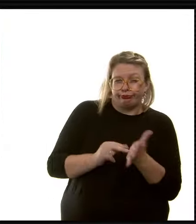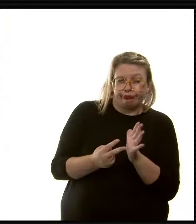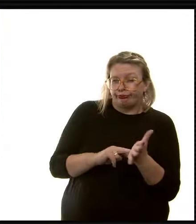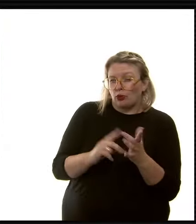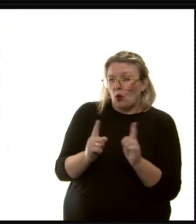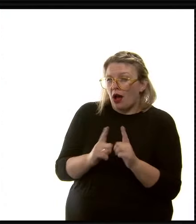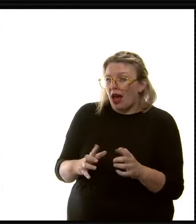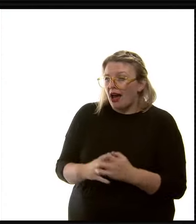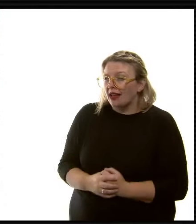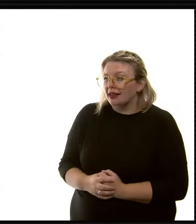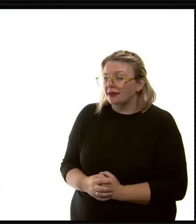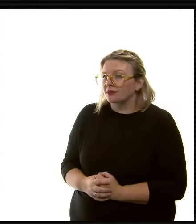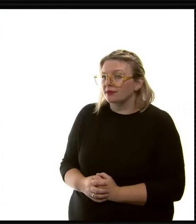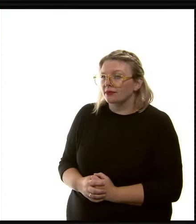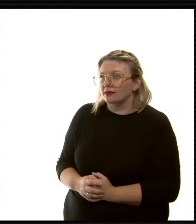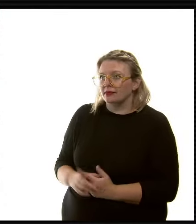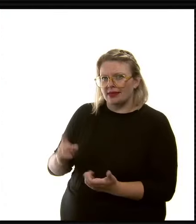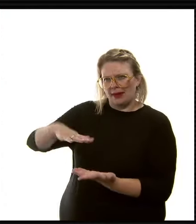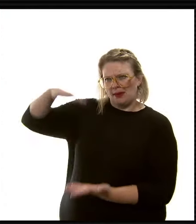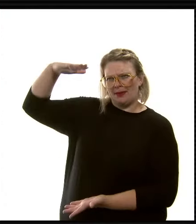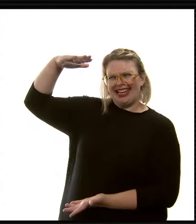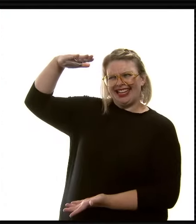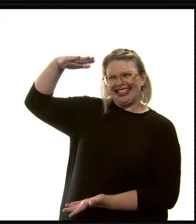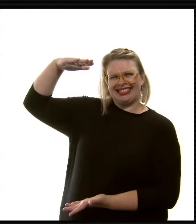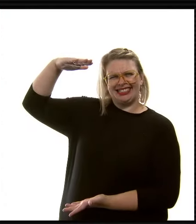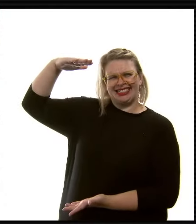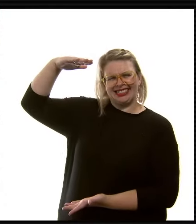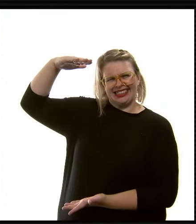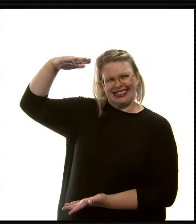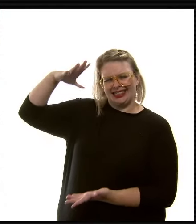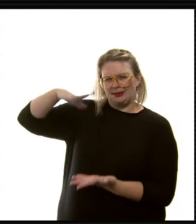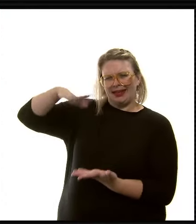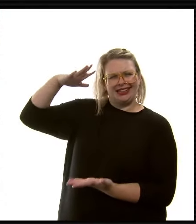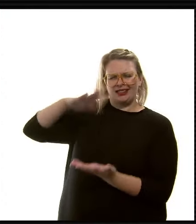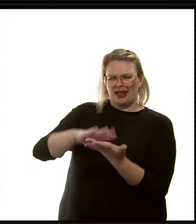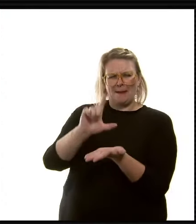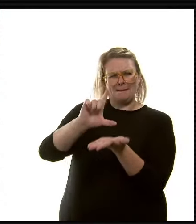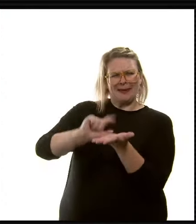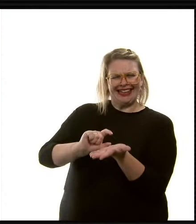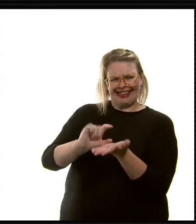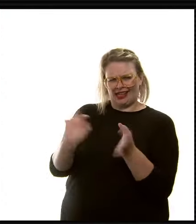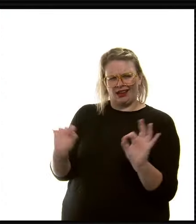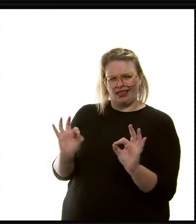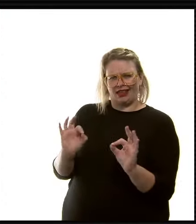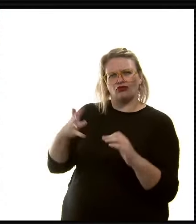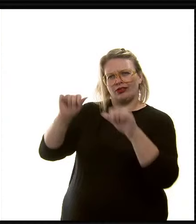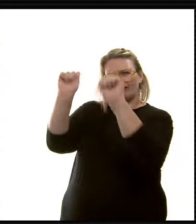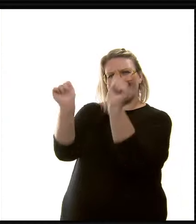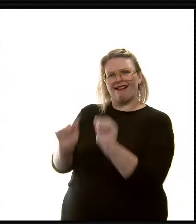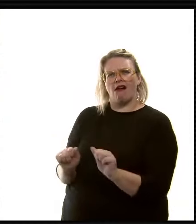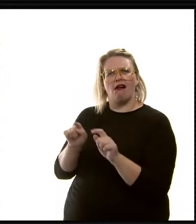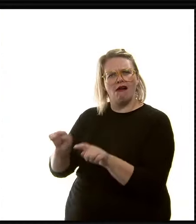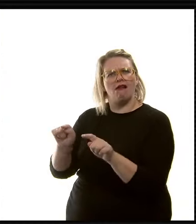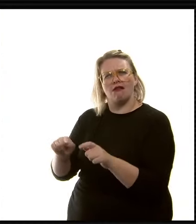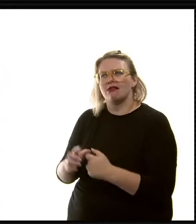a big minifigure, or as they're better known as figures.